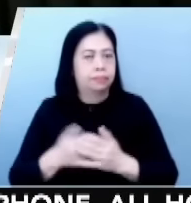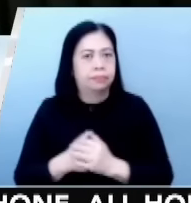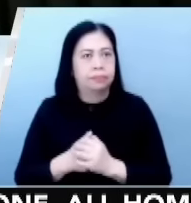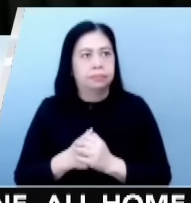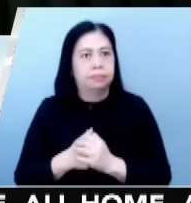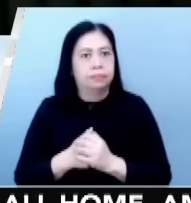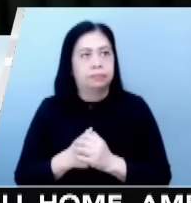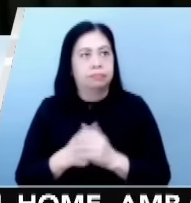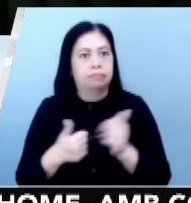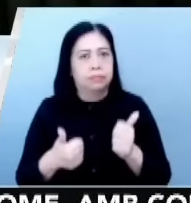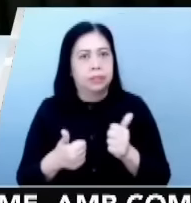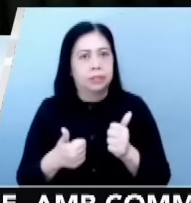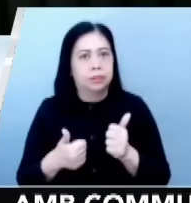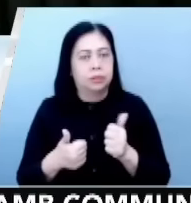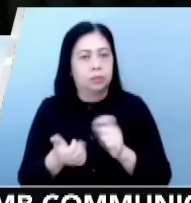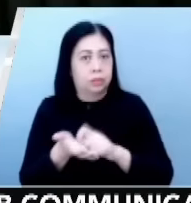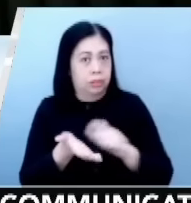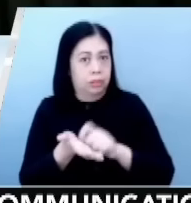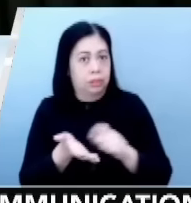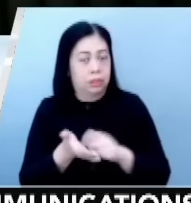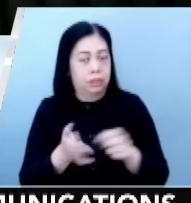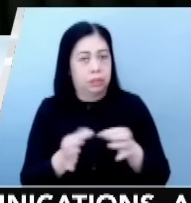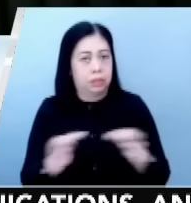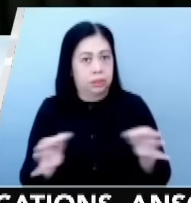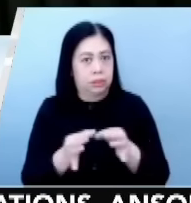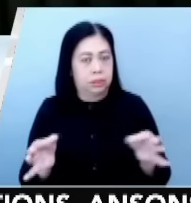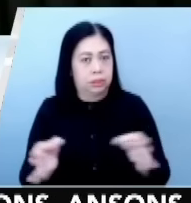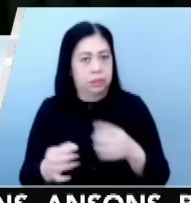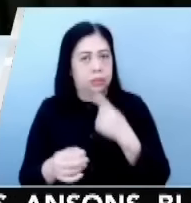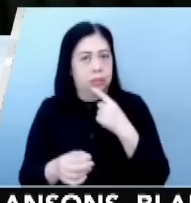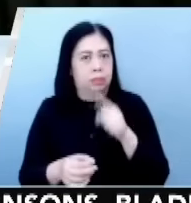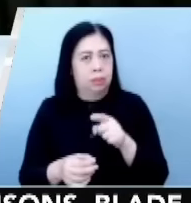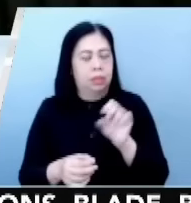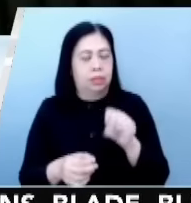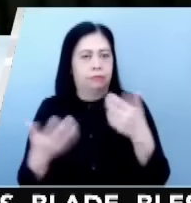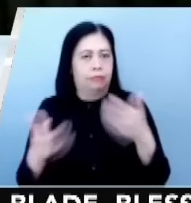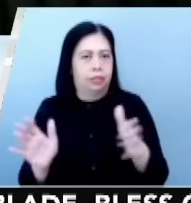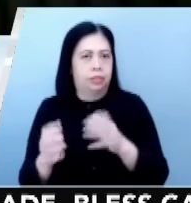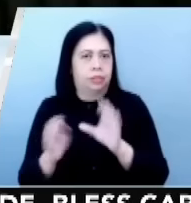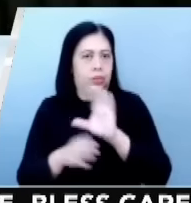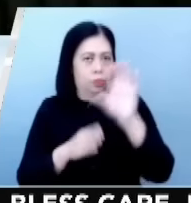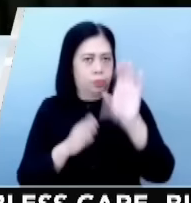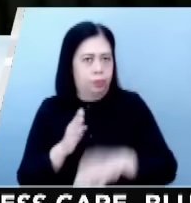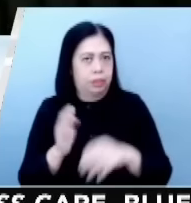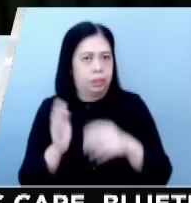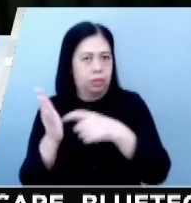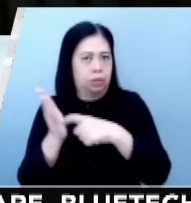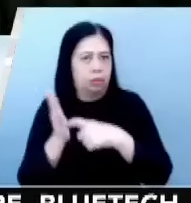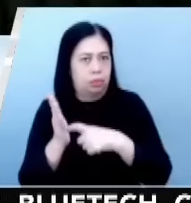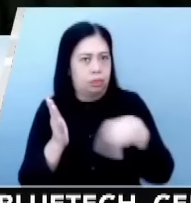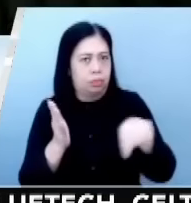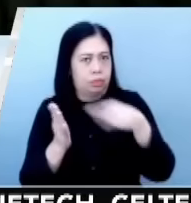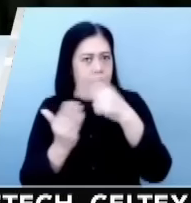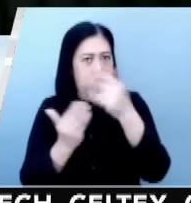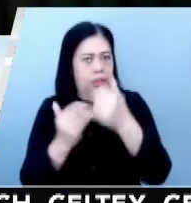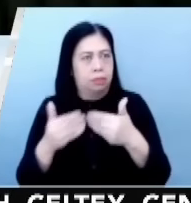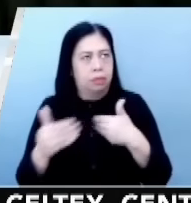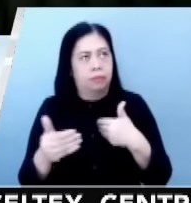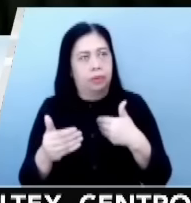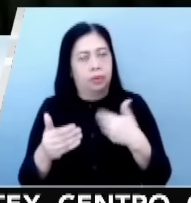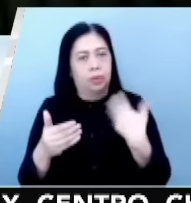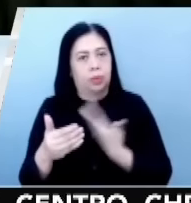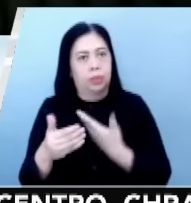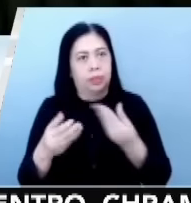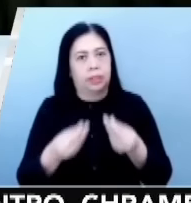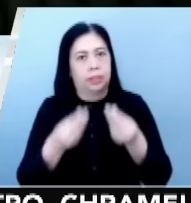Meron pong in writing na sinabi po na nakapag-comply na po ito mga projects na ito before we can order